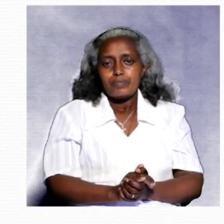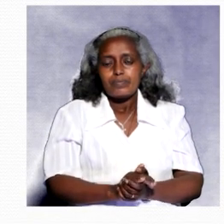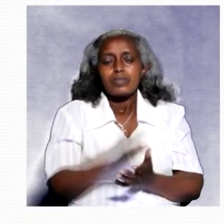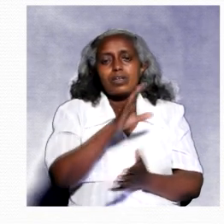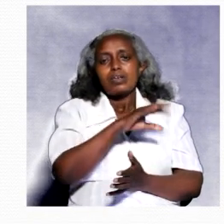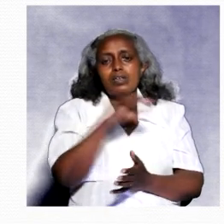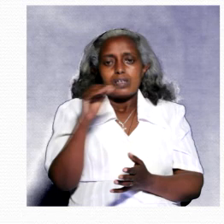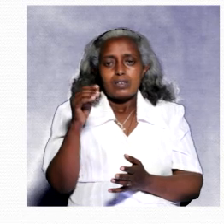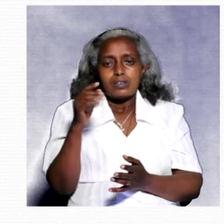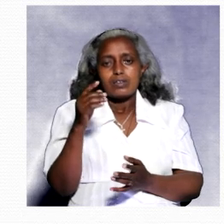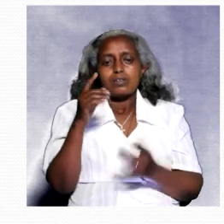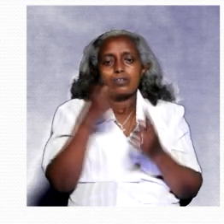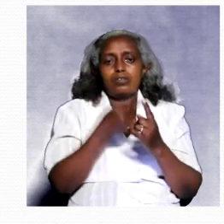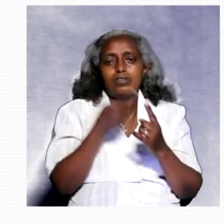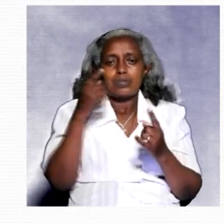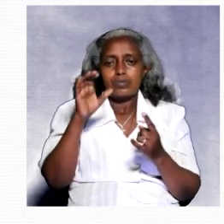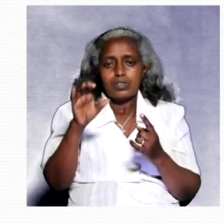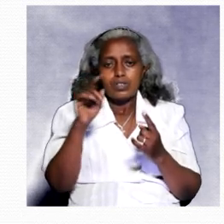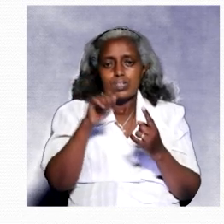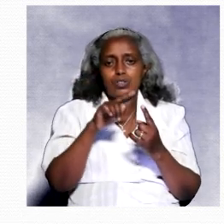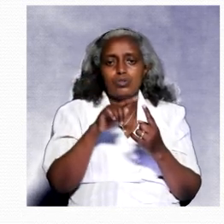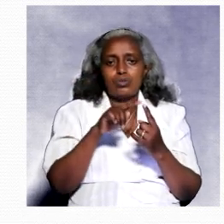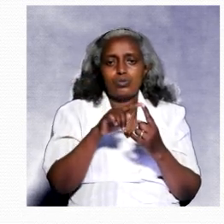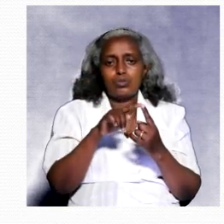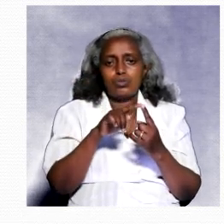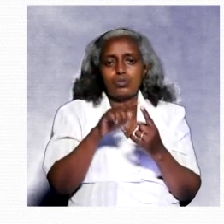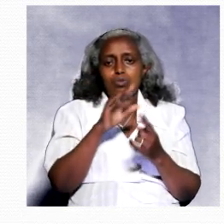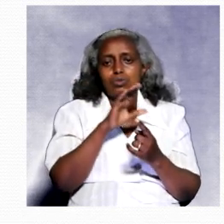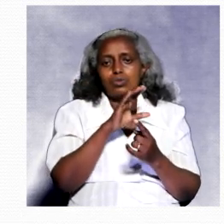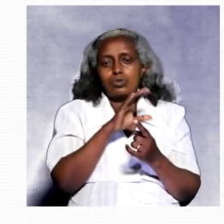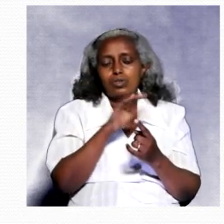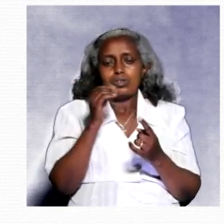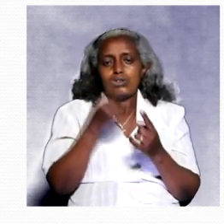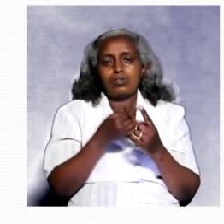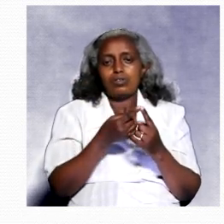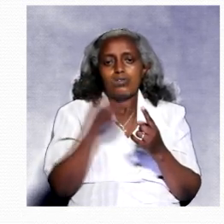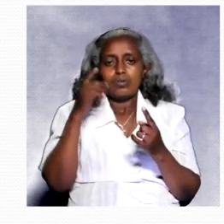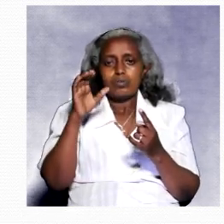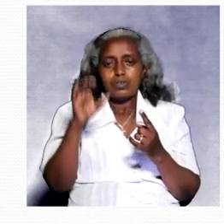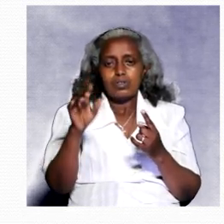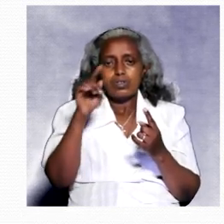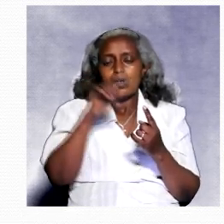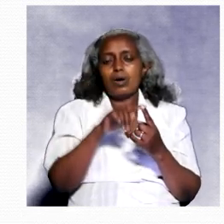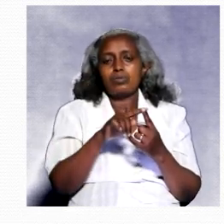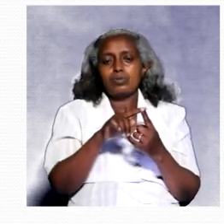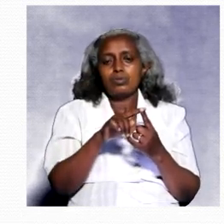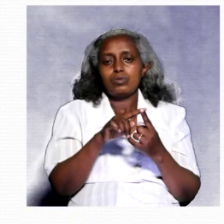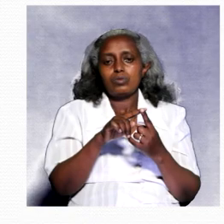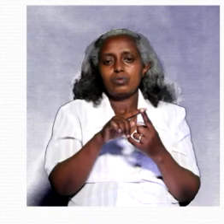And from C to, and from C up to